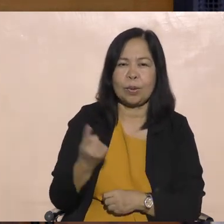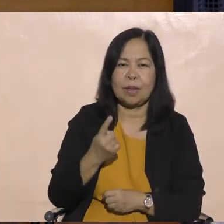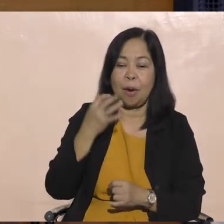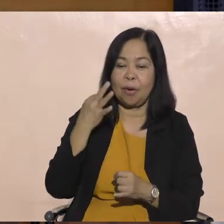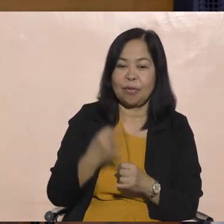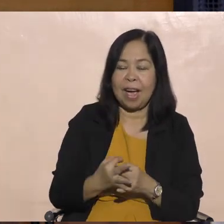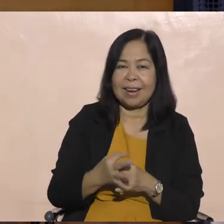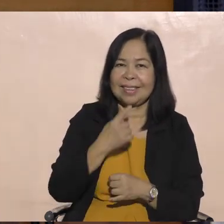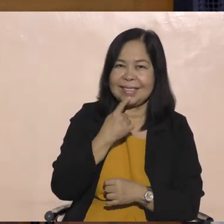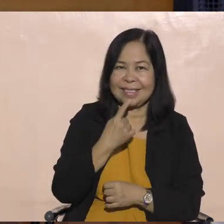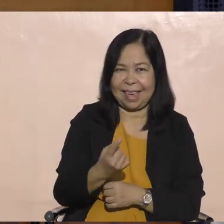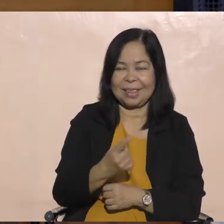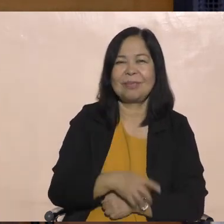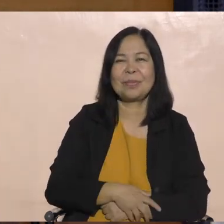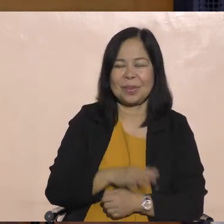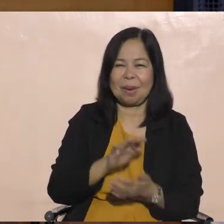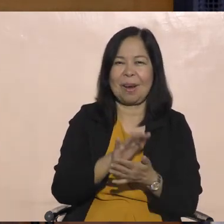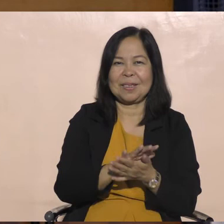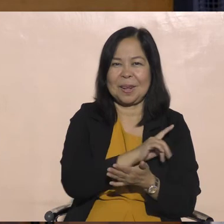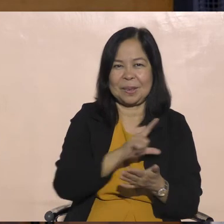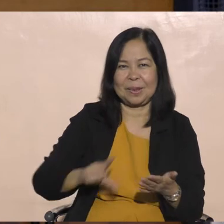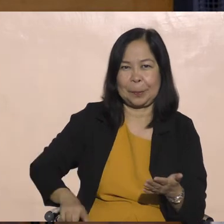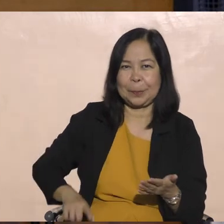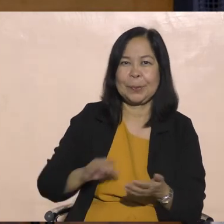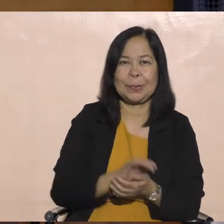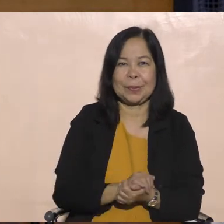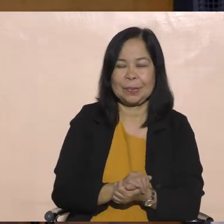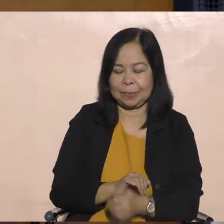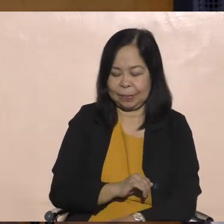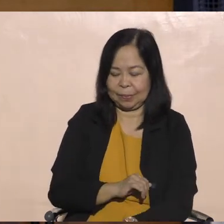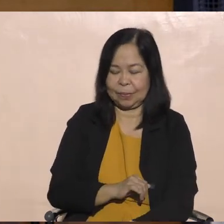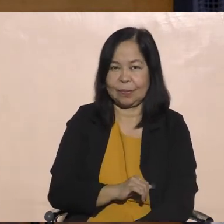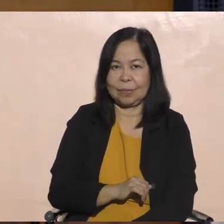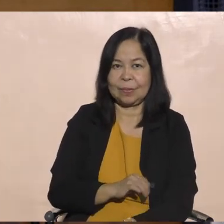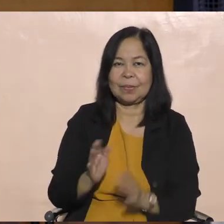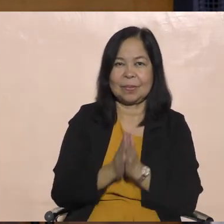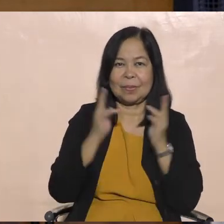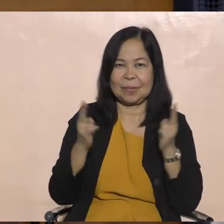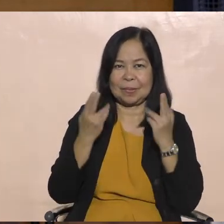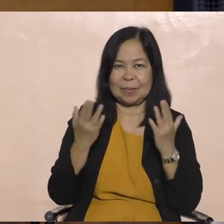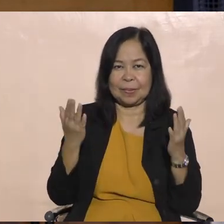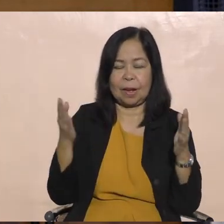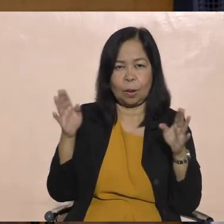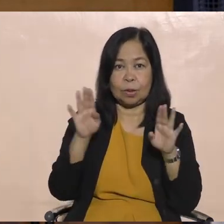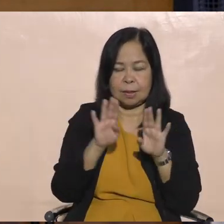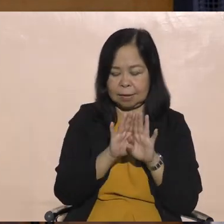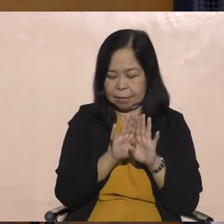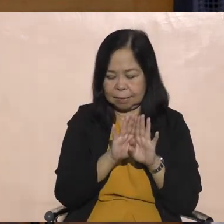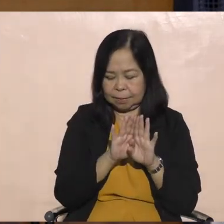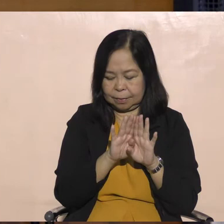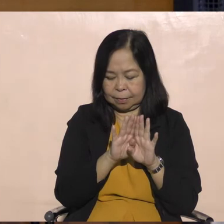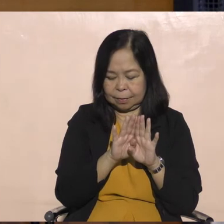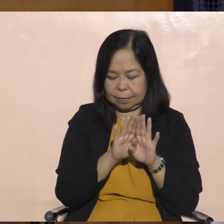the final say. Dalaygo ng Diyos. Hallelujah. In closing, my dear brothers